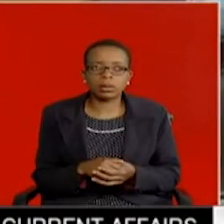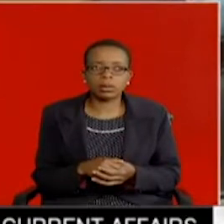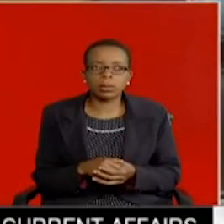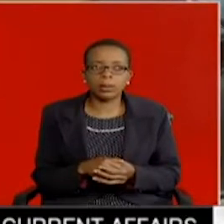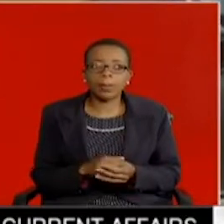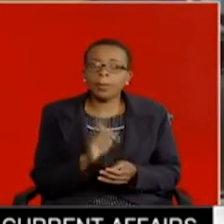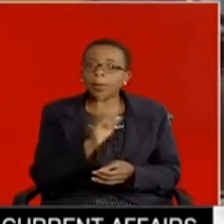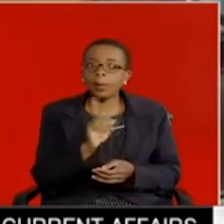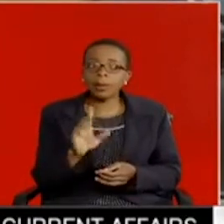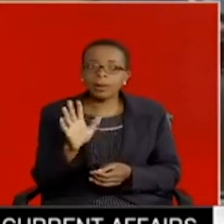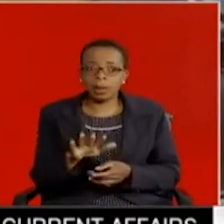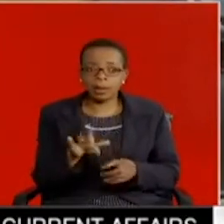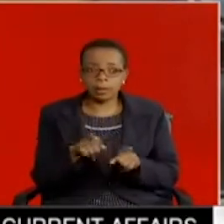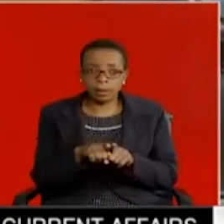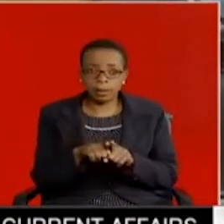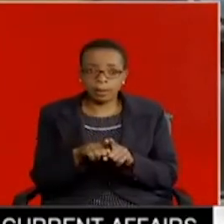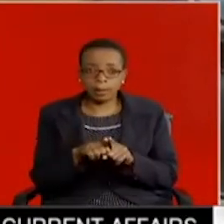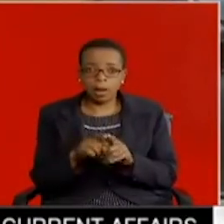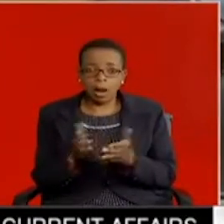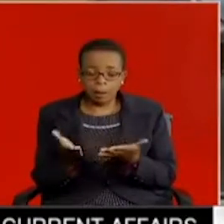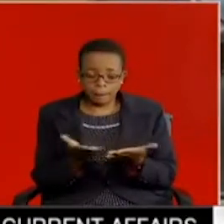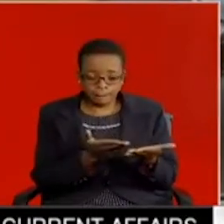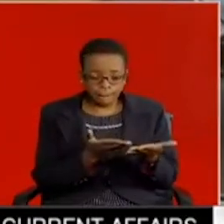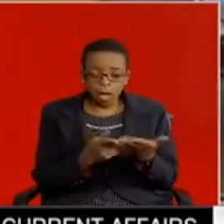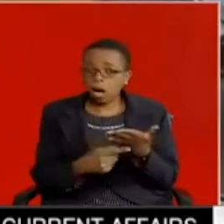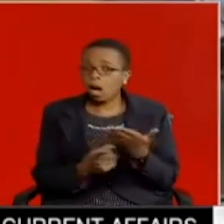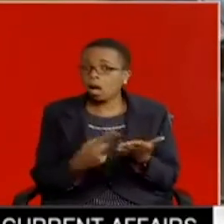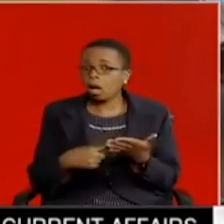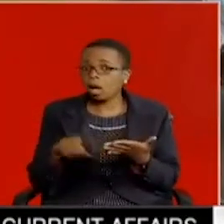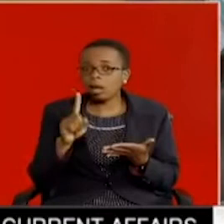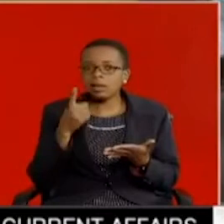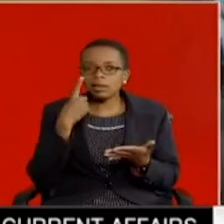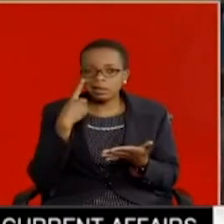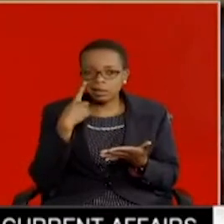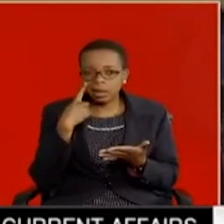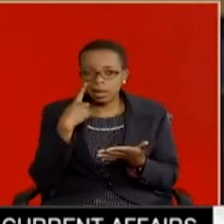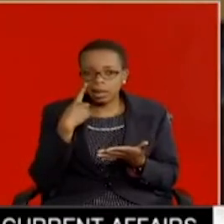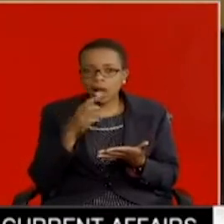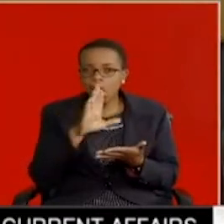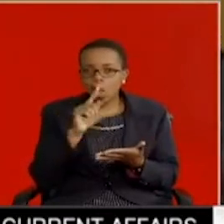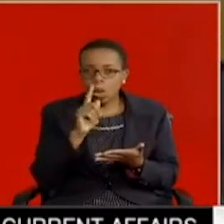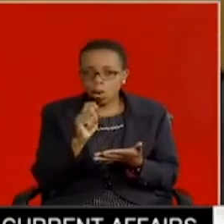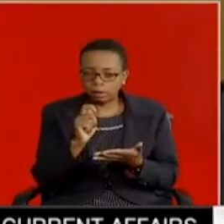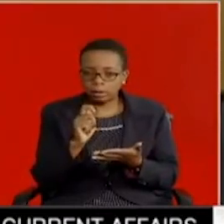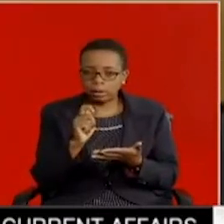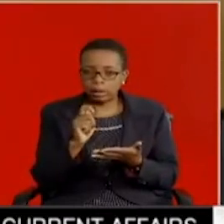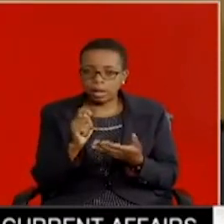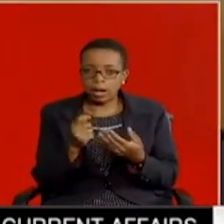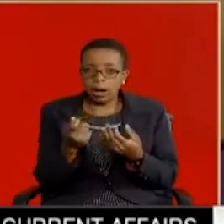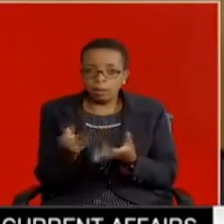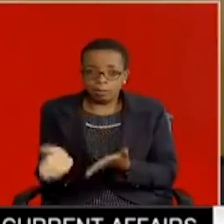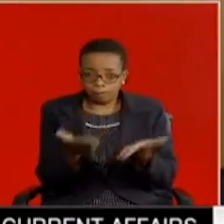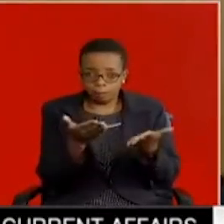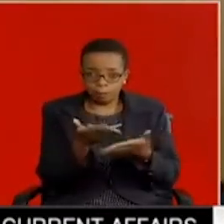Each consignment shall be cleared on the basis of the standard vaccine lot release documentation.